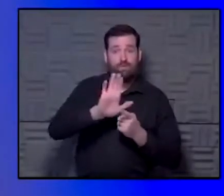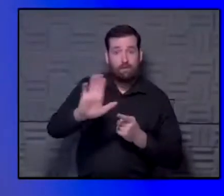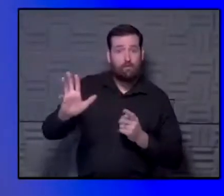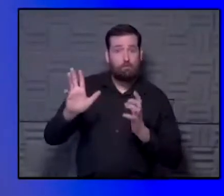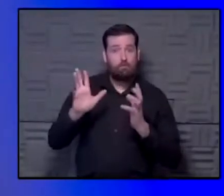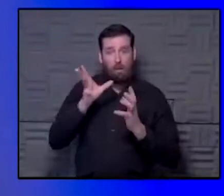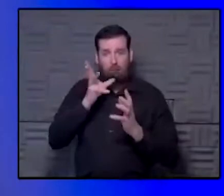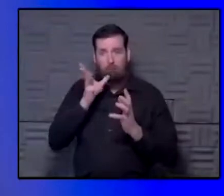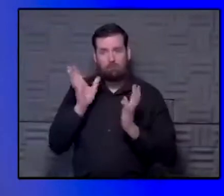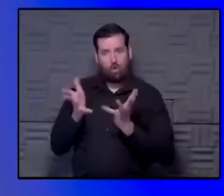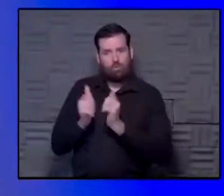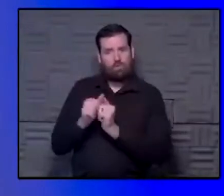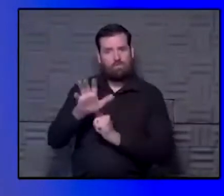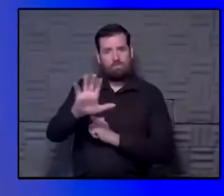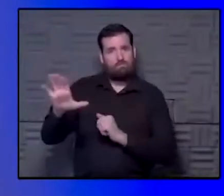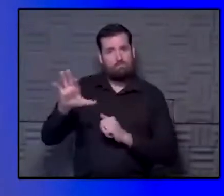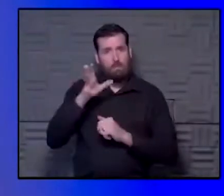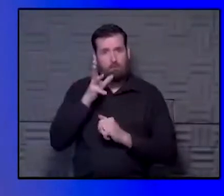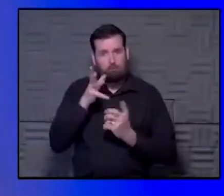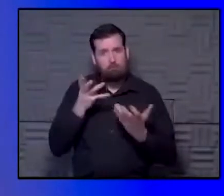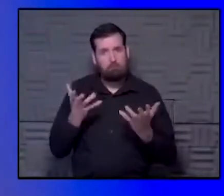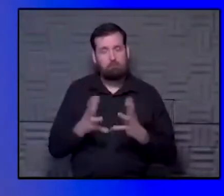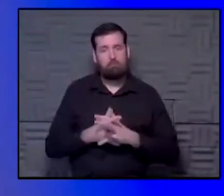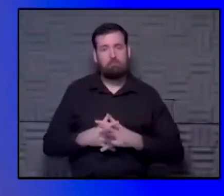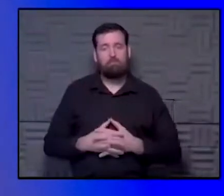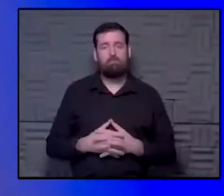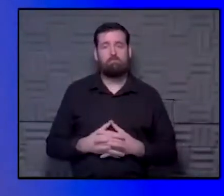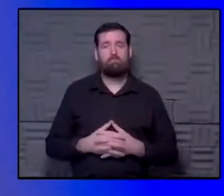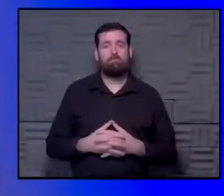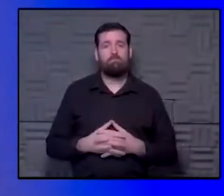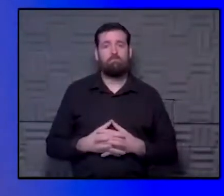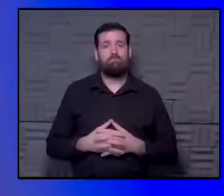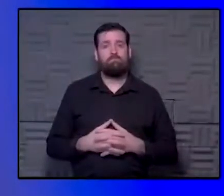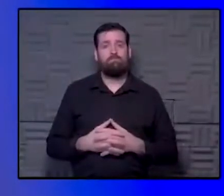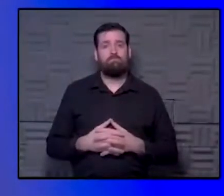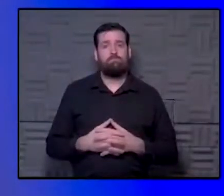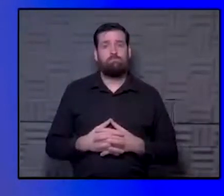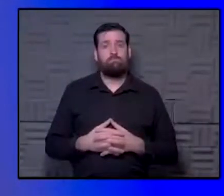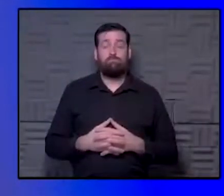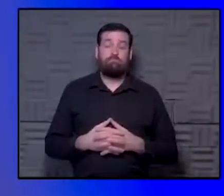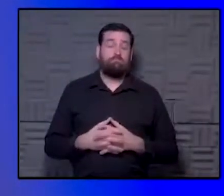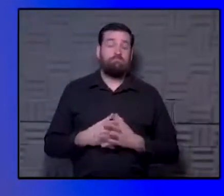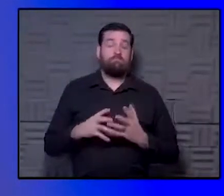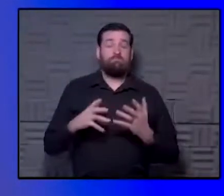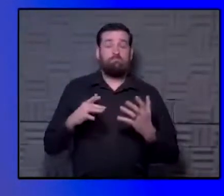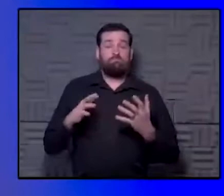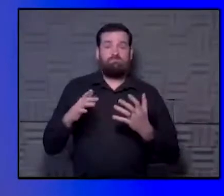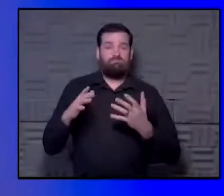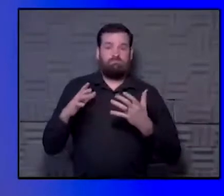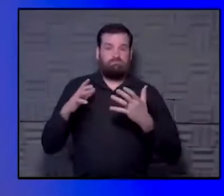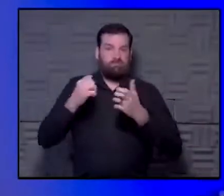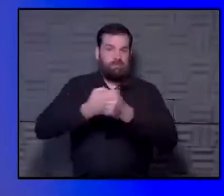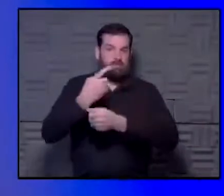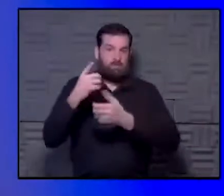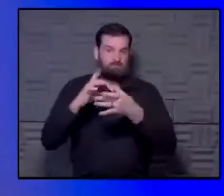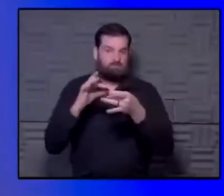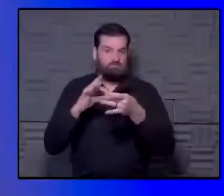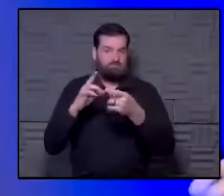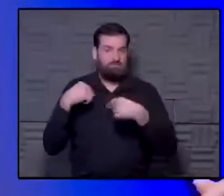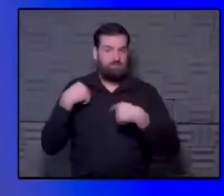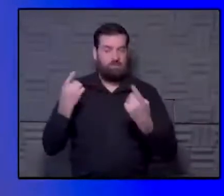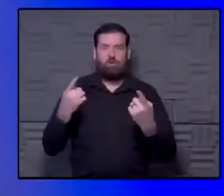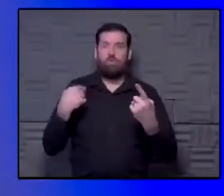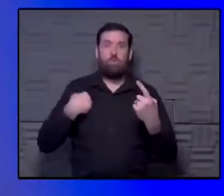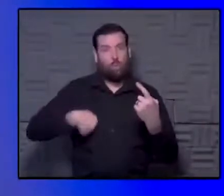also, their loved ones, because we, like what everybody had said so far, is we were doing everything